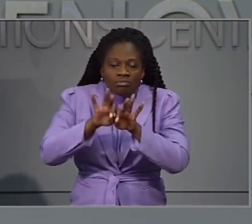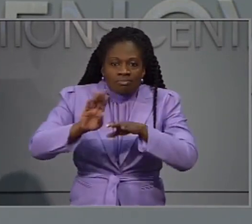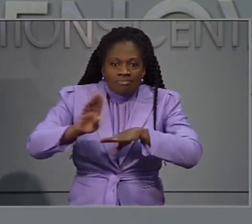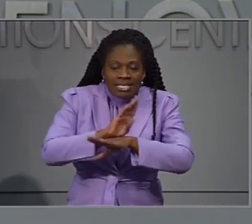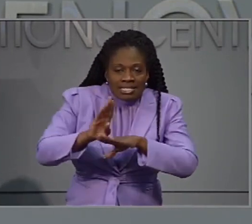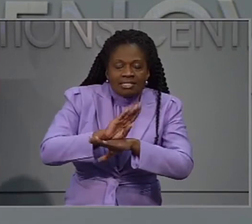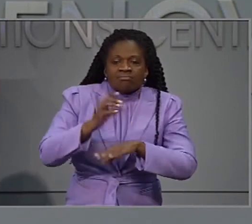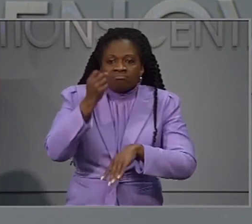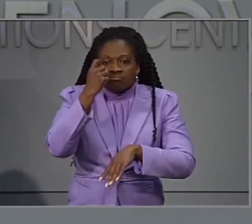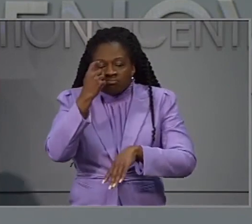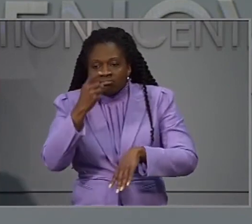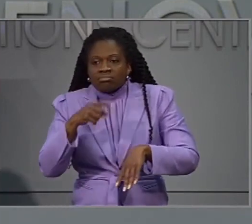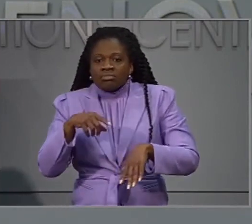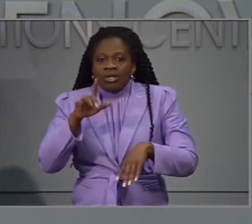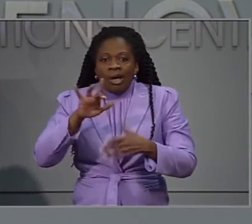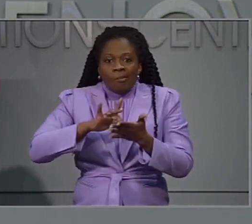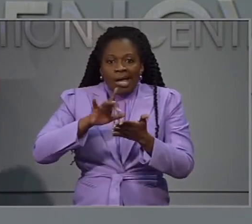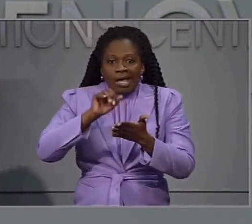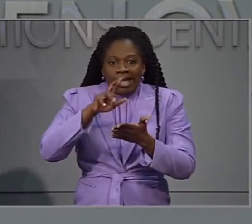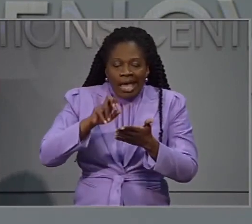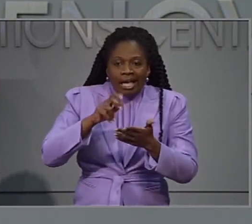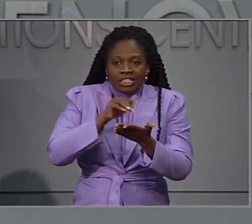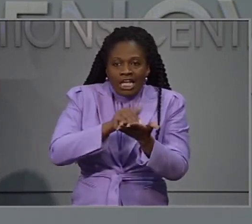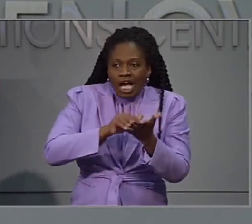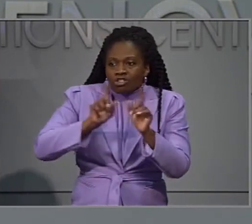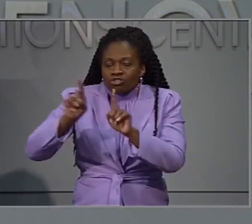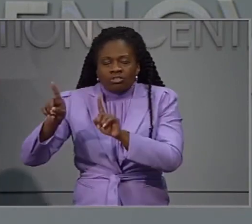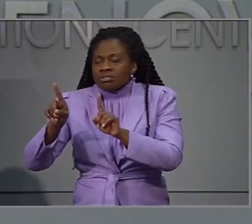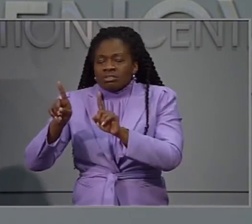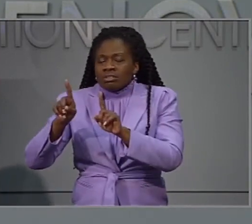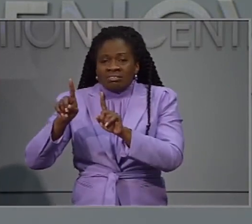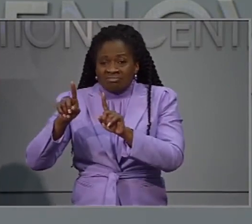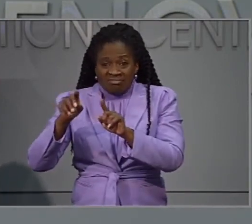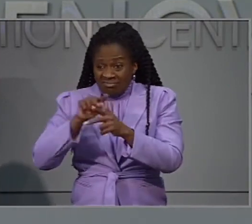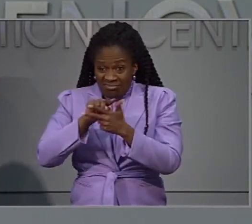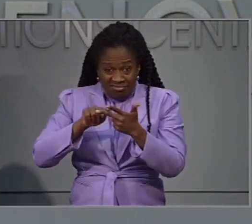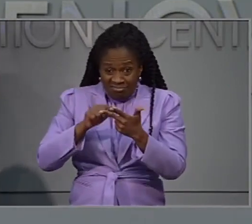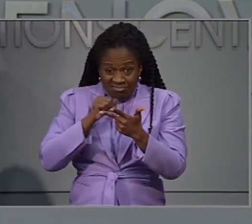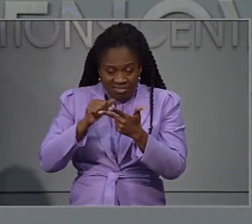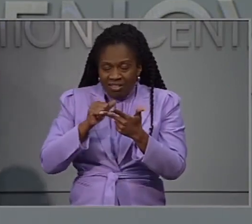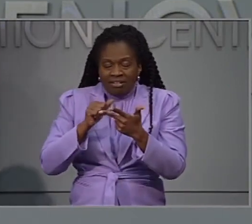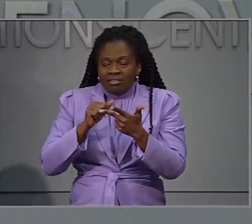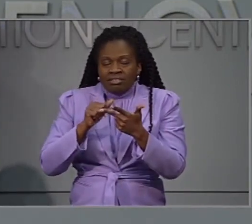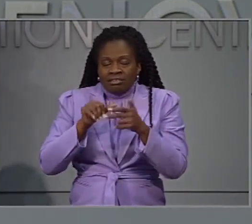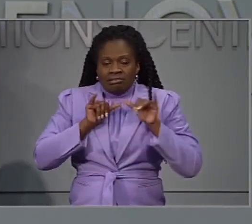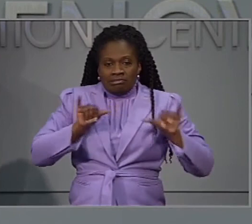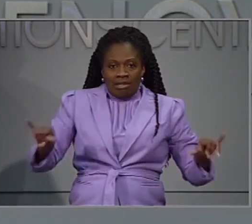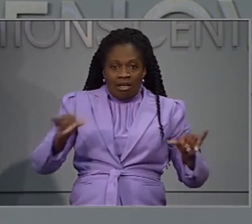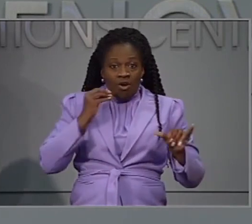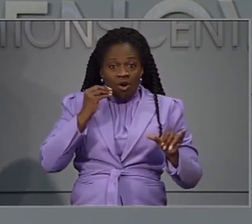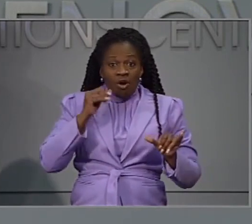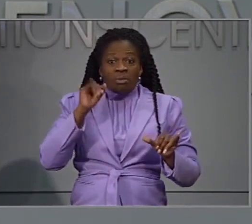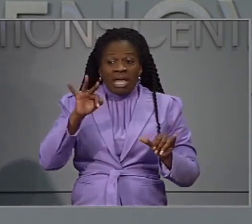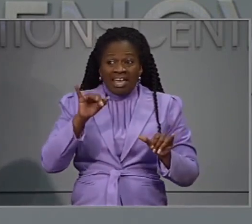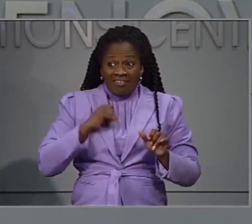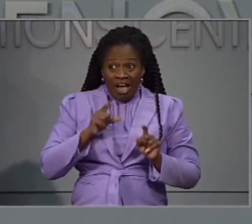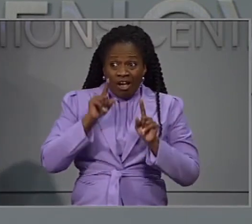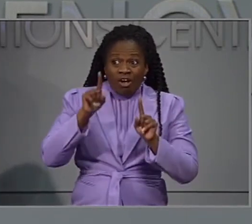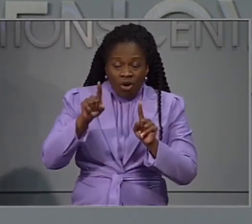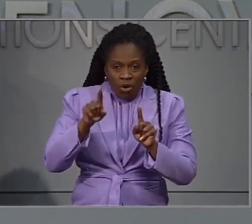business or getting medical care, but otherwise staying at home. If you do need to go out, make sure you're doing that